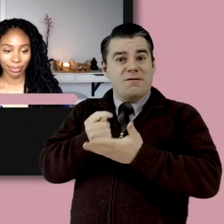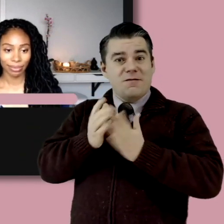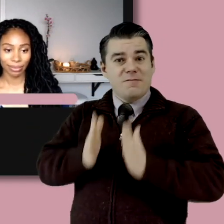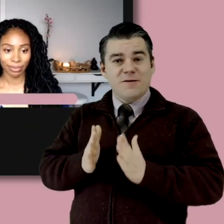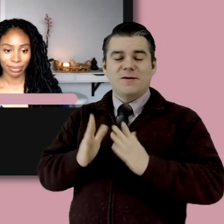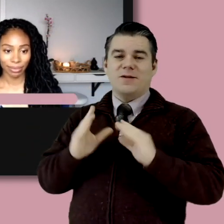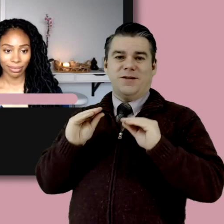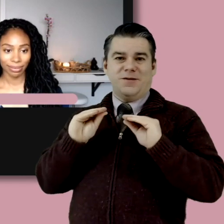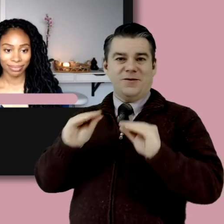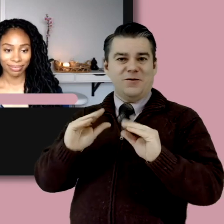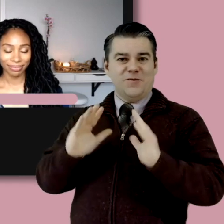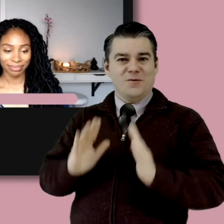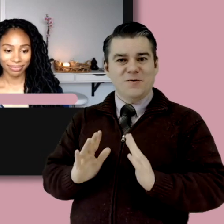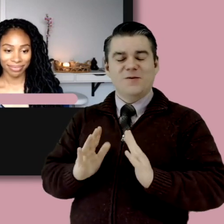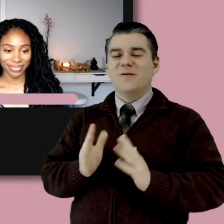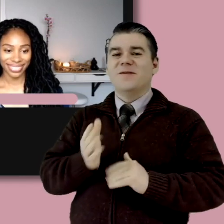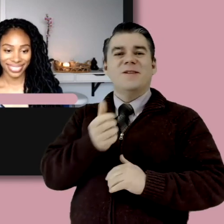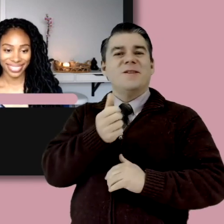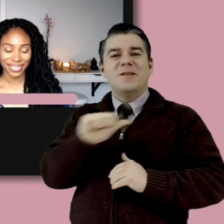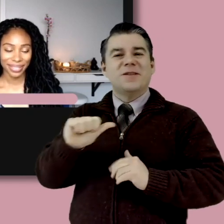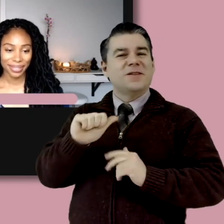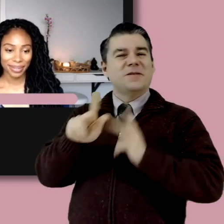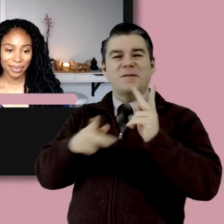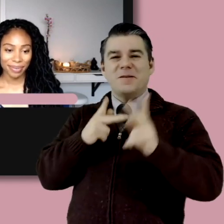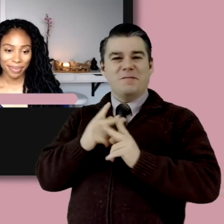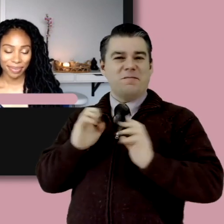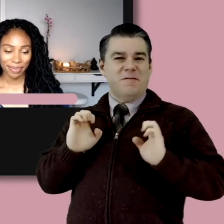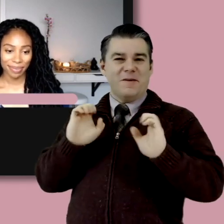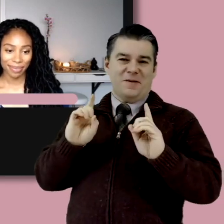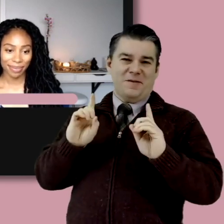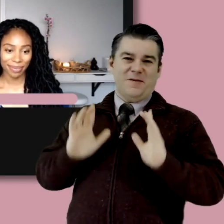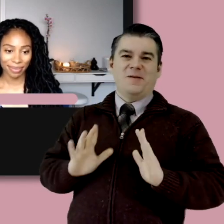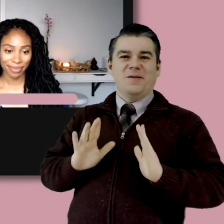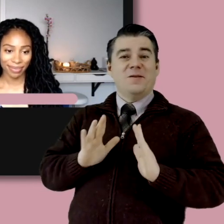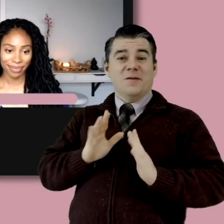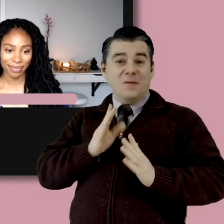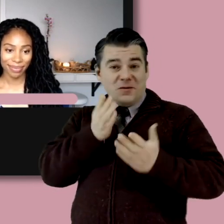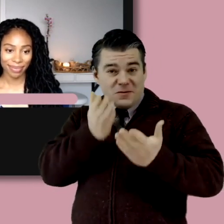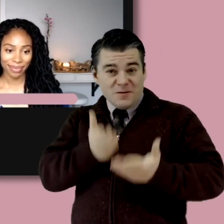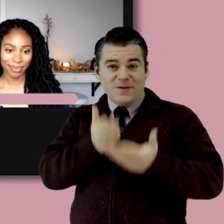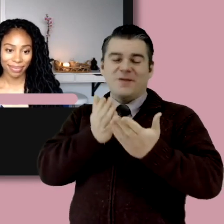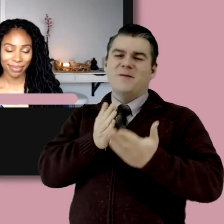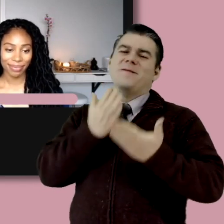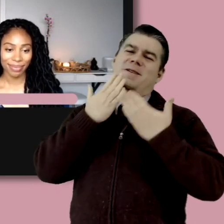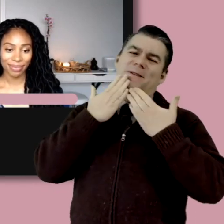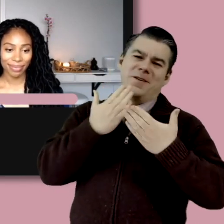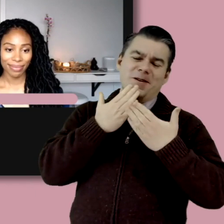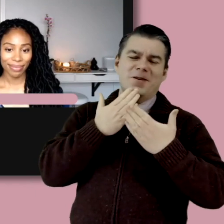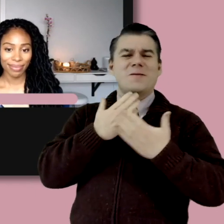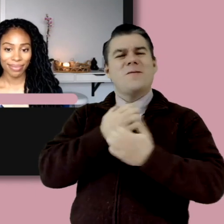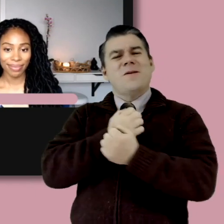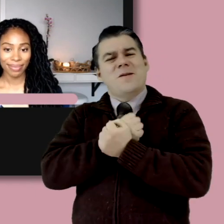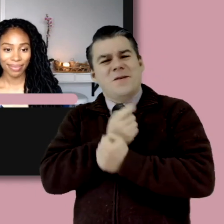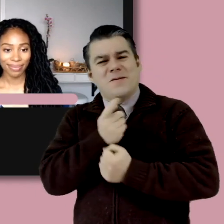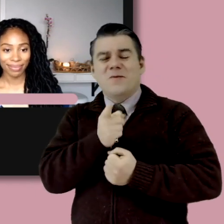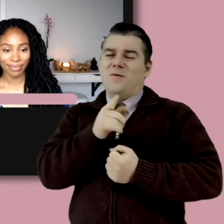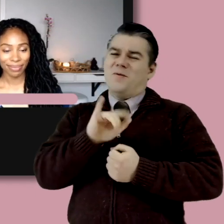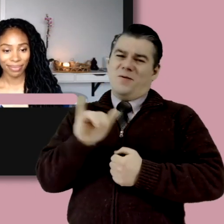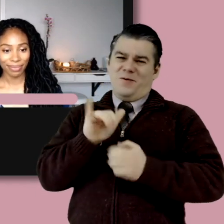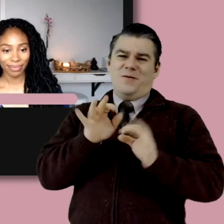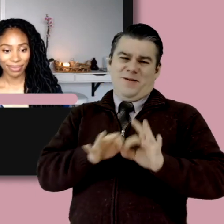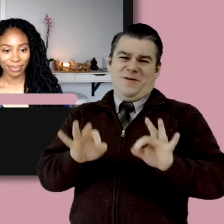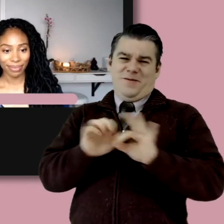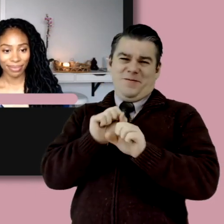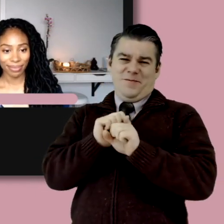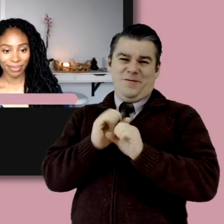thank therapists and teachers and any type of educator that you are. We thank you and we love you. And you